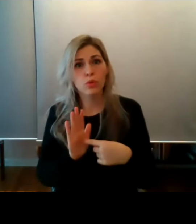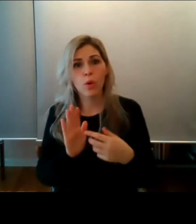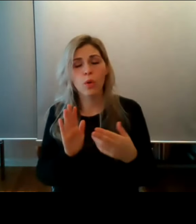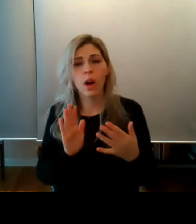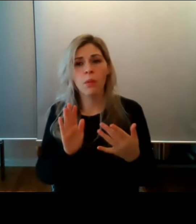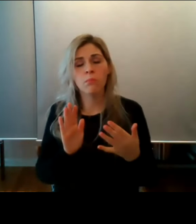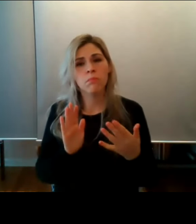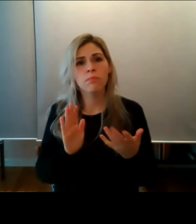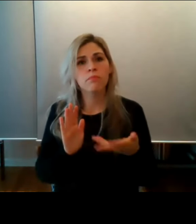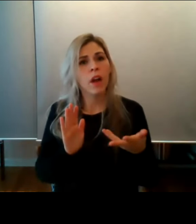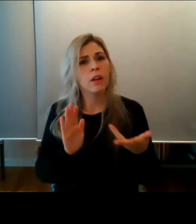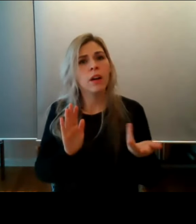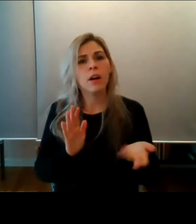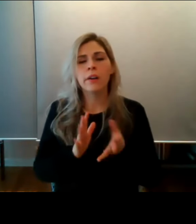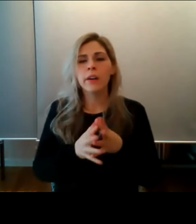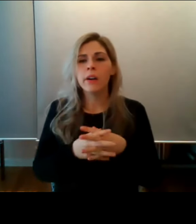important